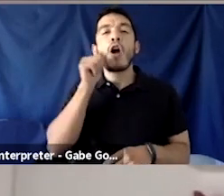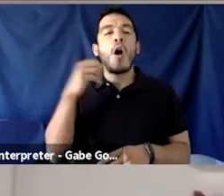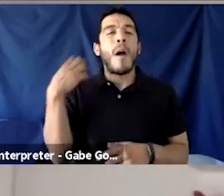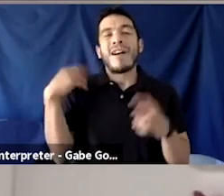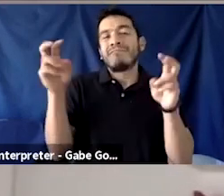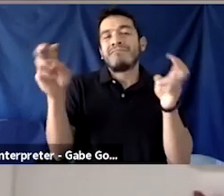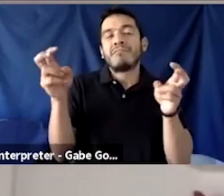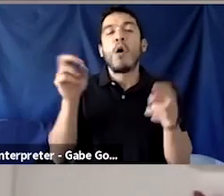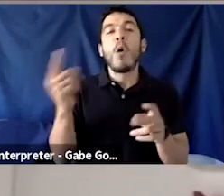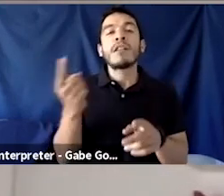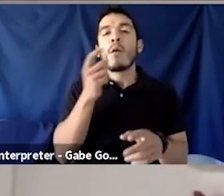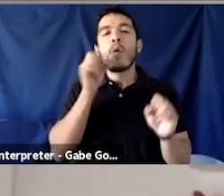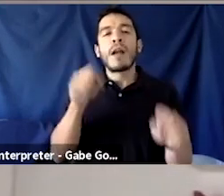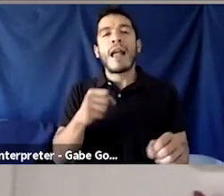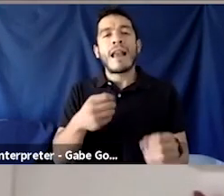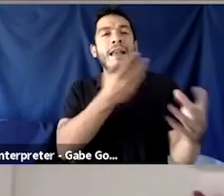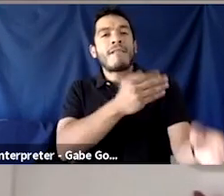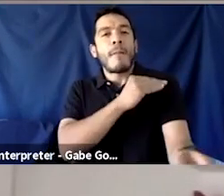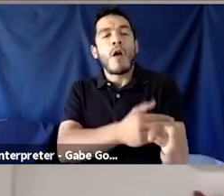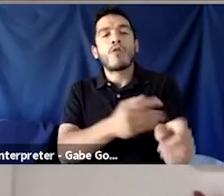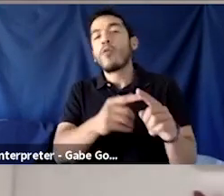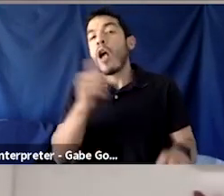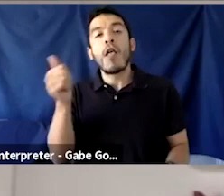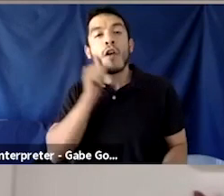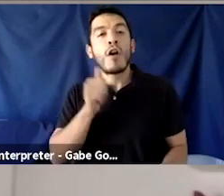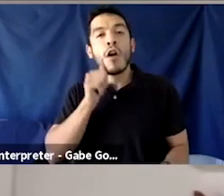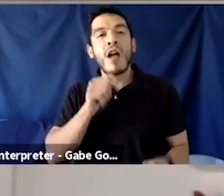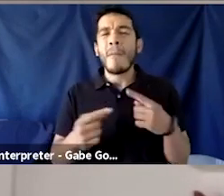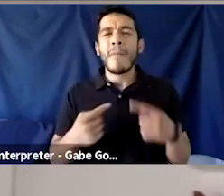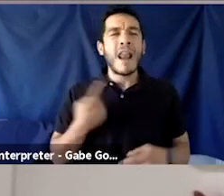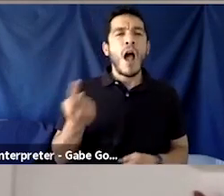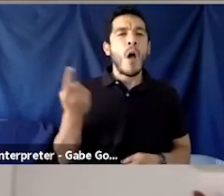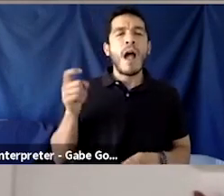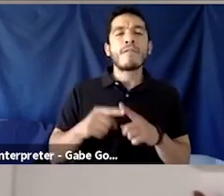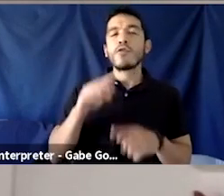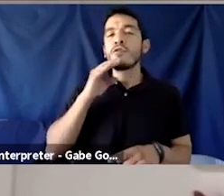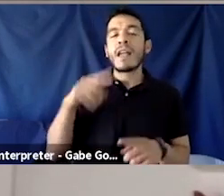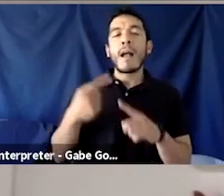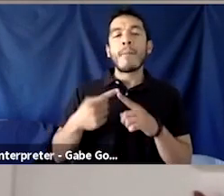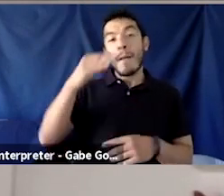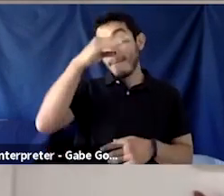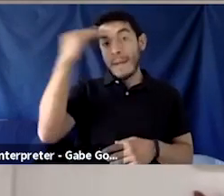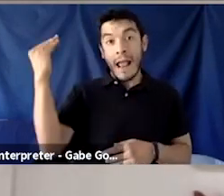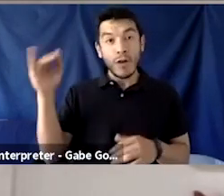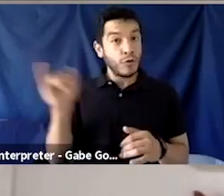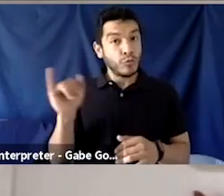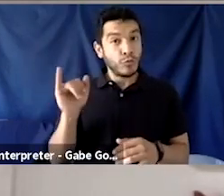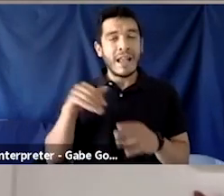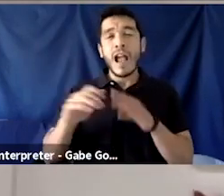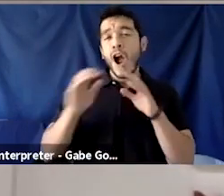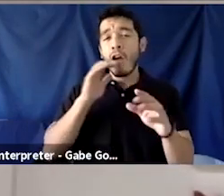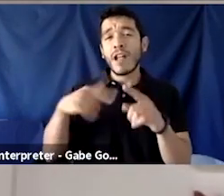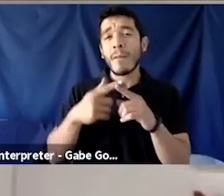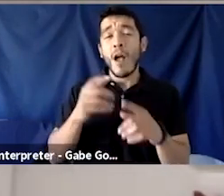other girls. But I always have to talk and speak to my Blackness and conversations about being a girl, that being the point in which